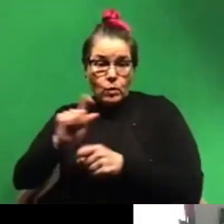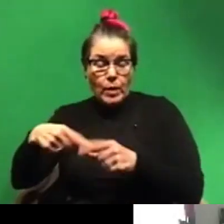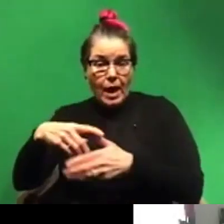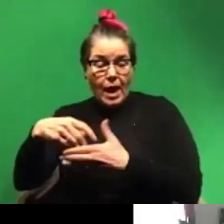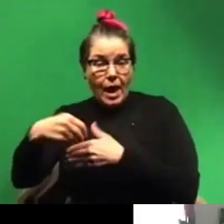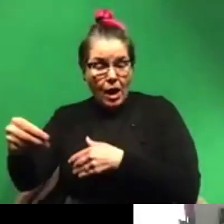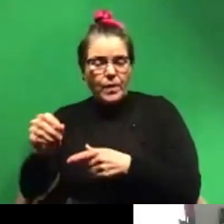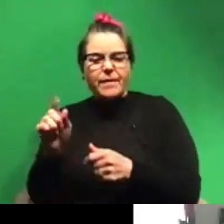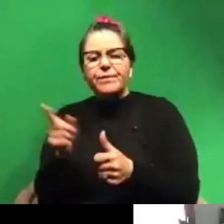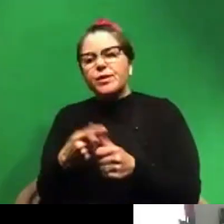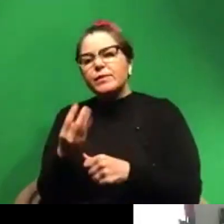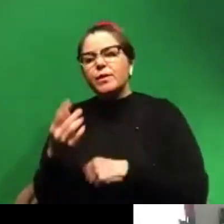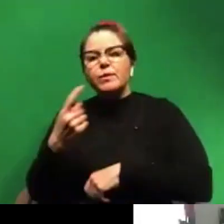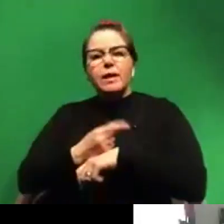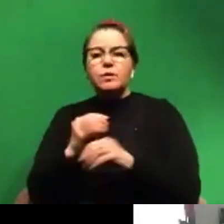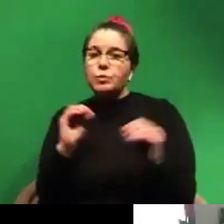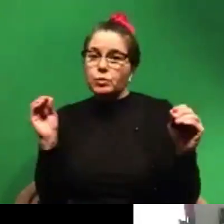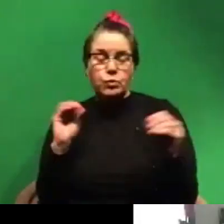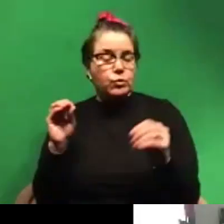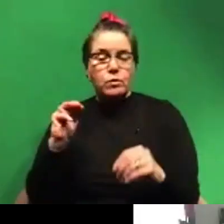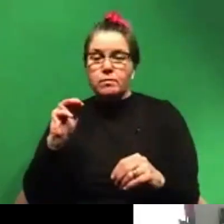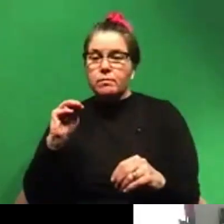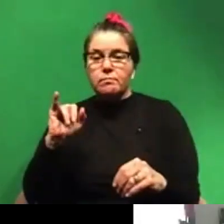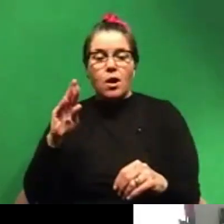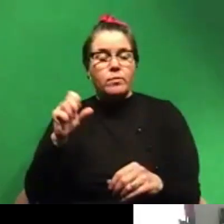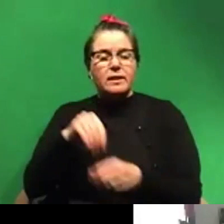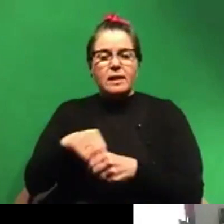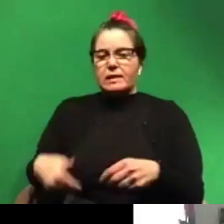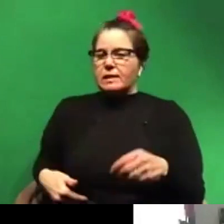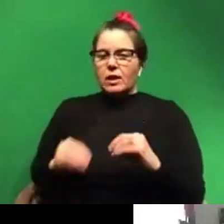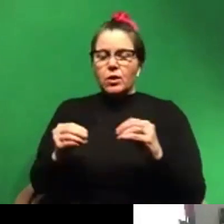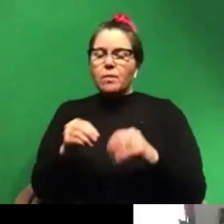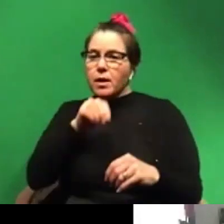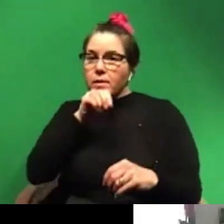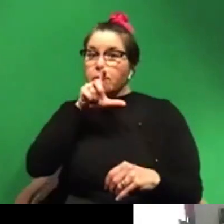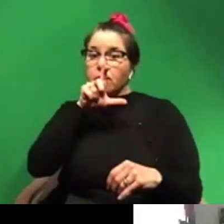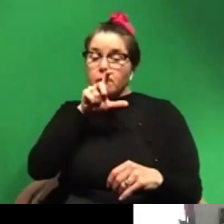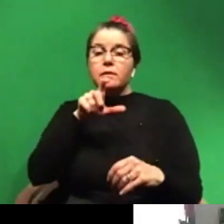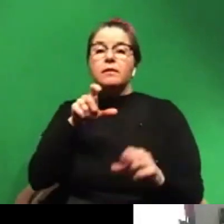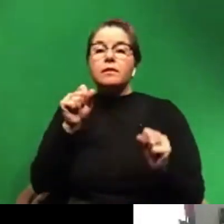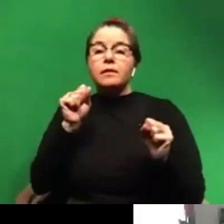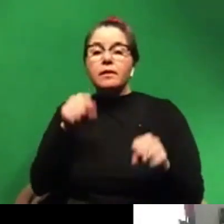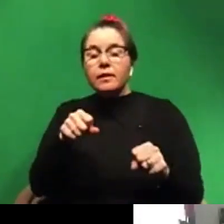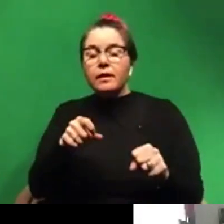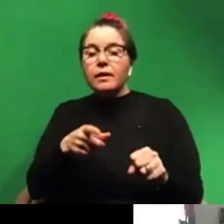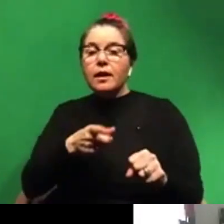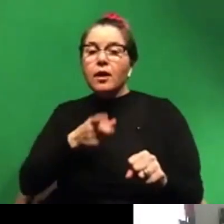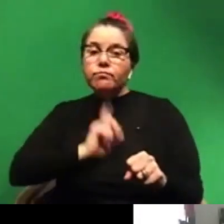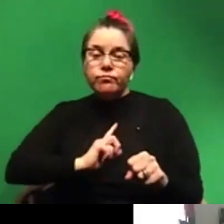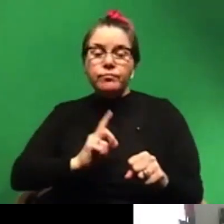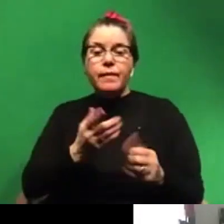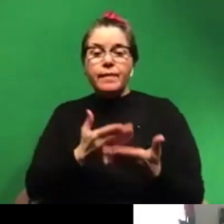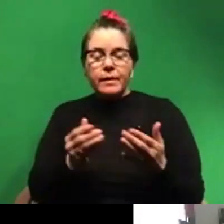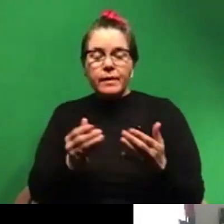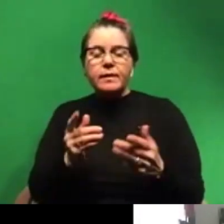first few days, it doesn't have any microbes in the gut. But then once the mouth opens and it's able to take things in, then it